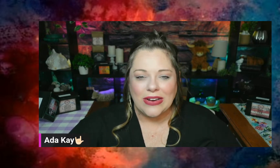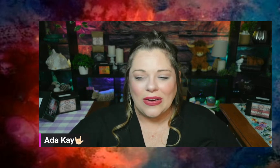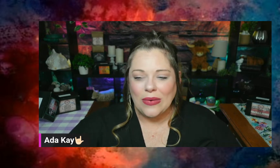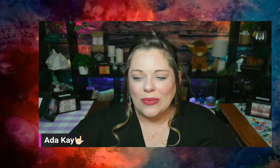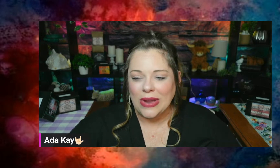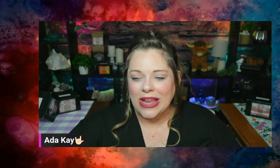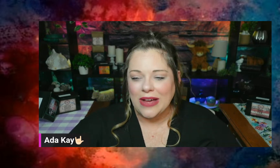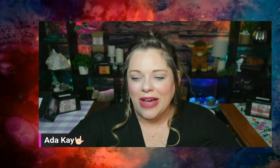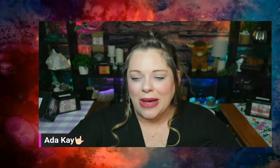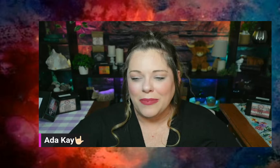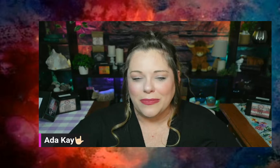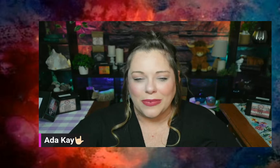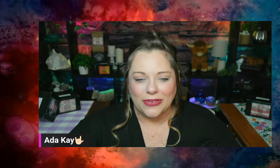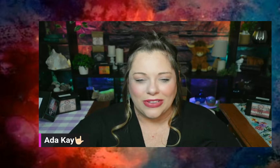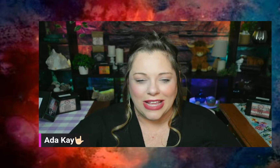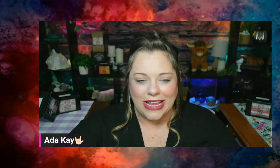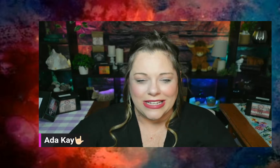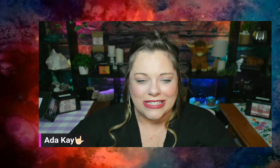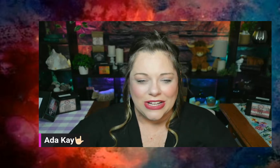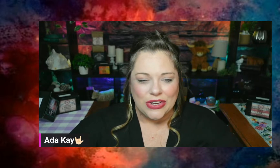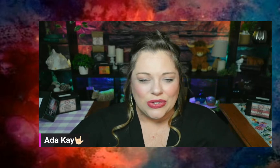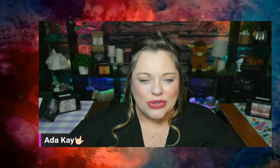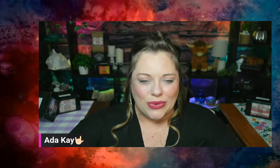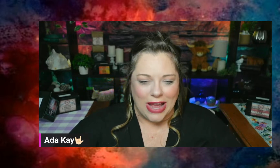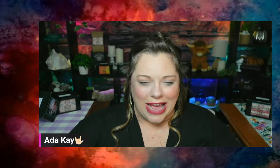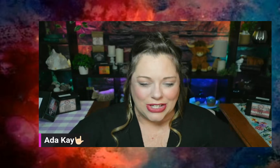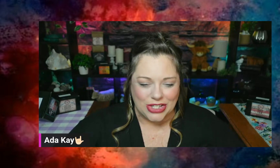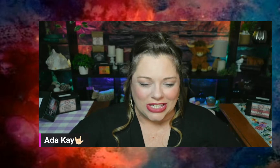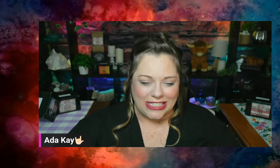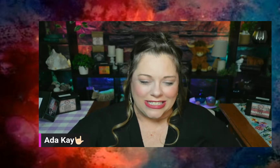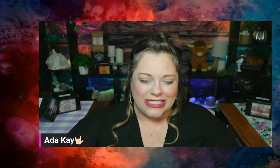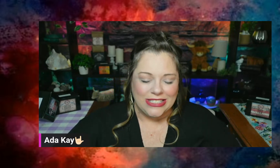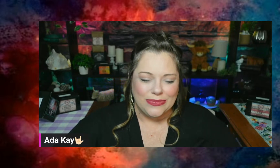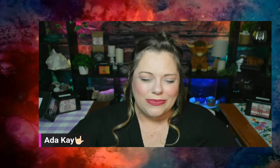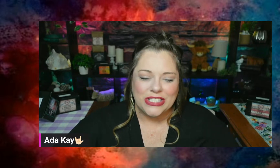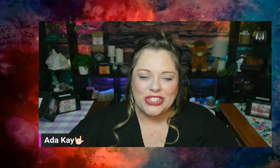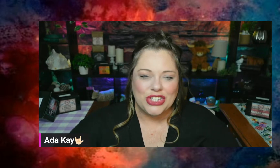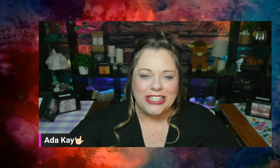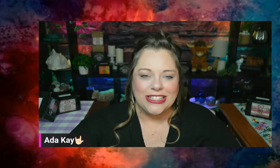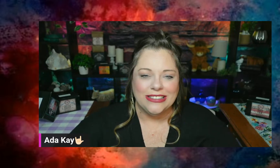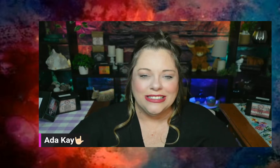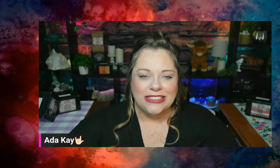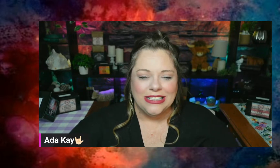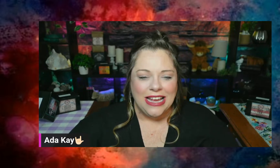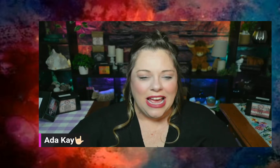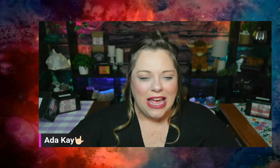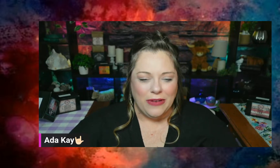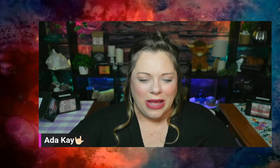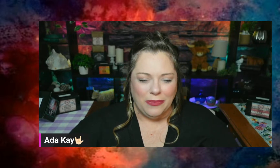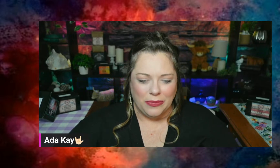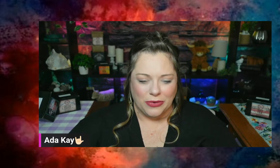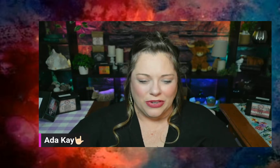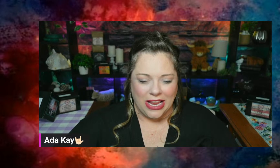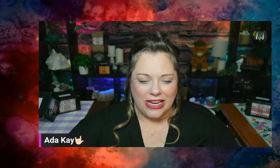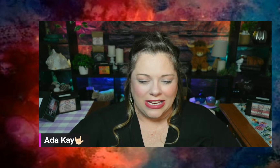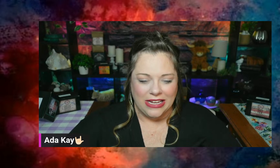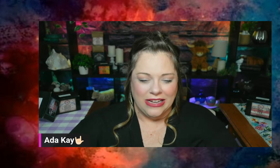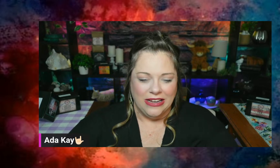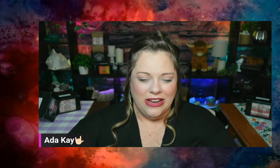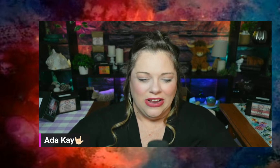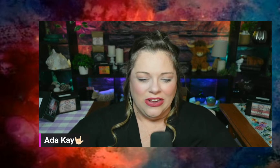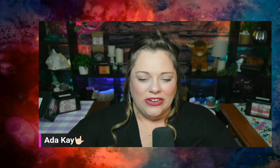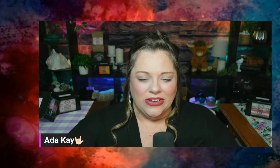Okay, y'all, we have happy birthday to Ashley. Miss Gina, have a happy birthday.